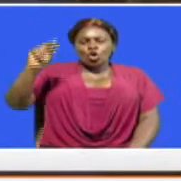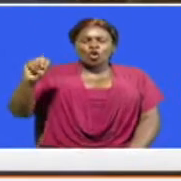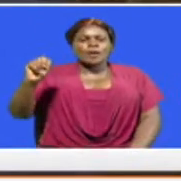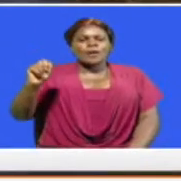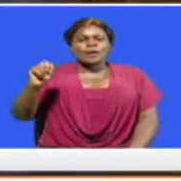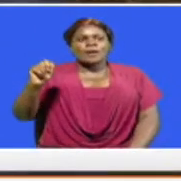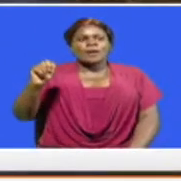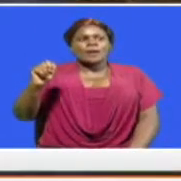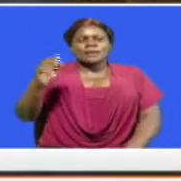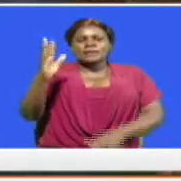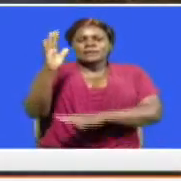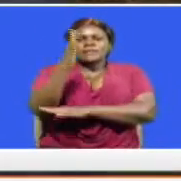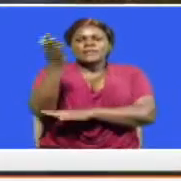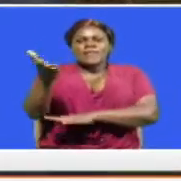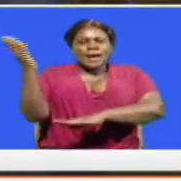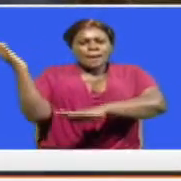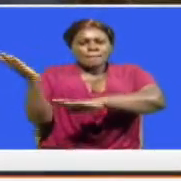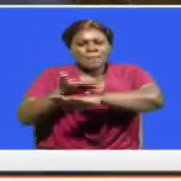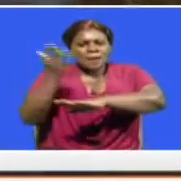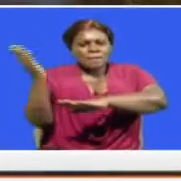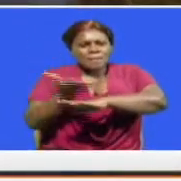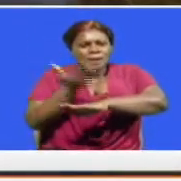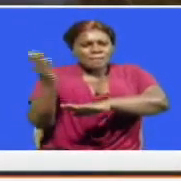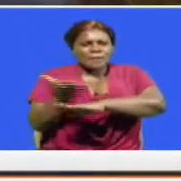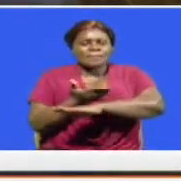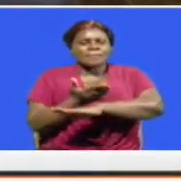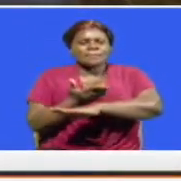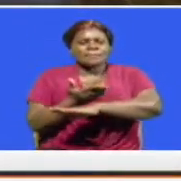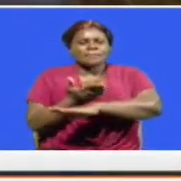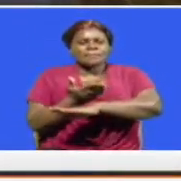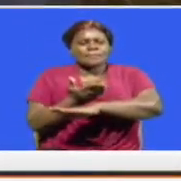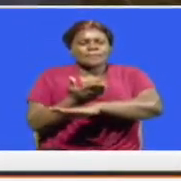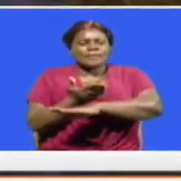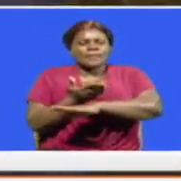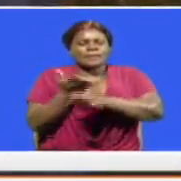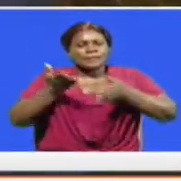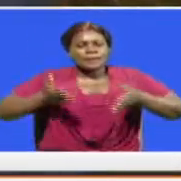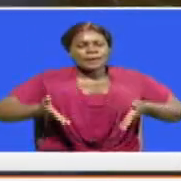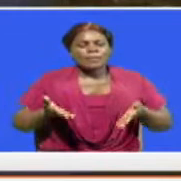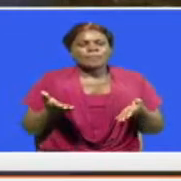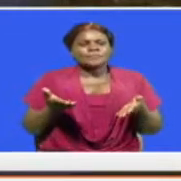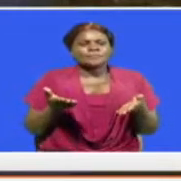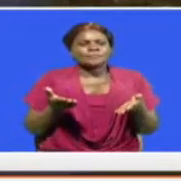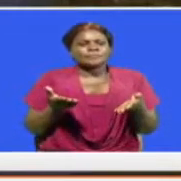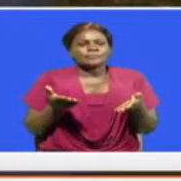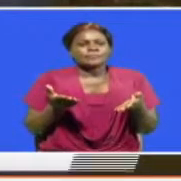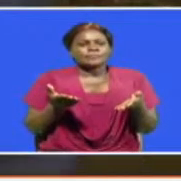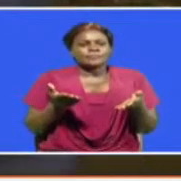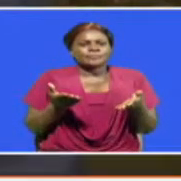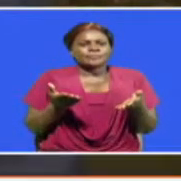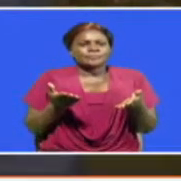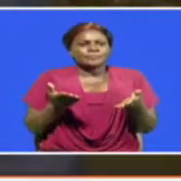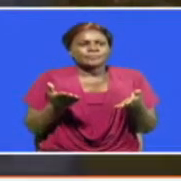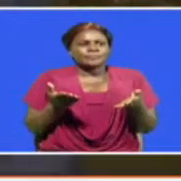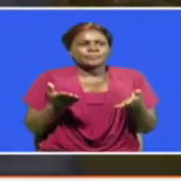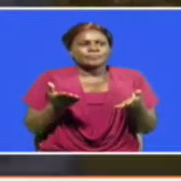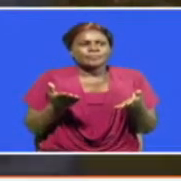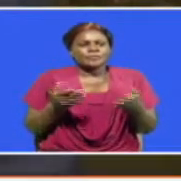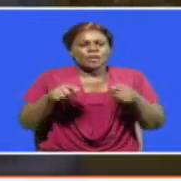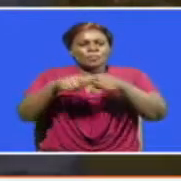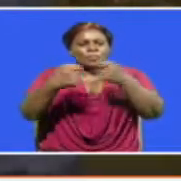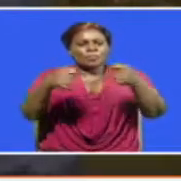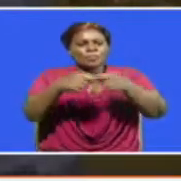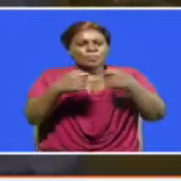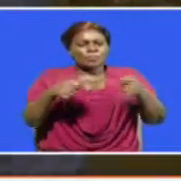where Elgon teak have been cut indiscriminately actually is